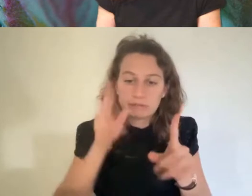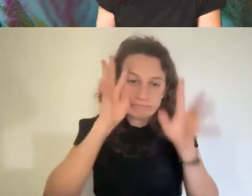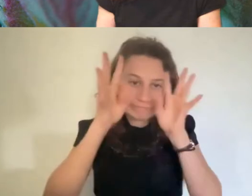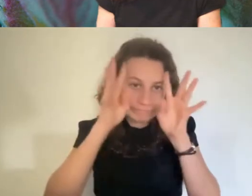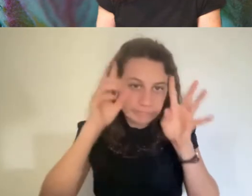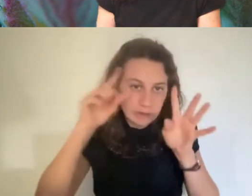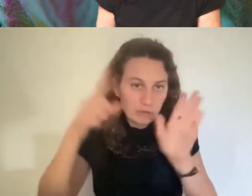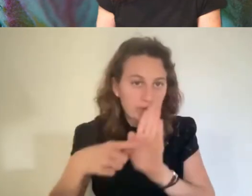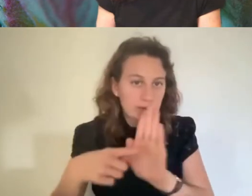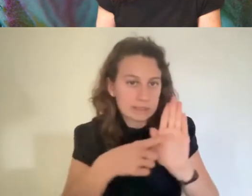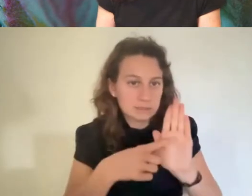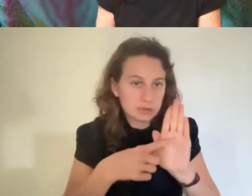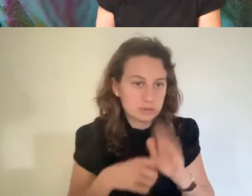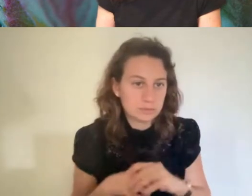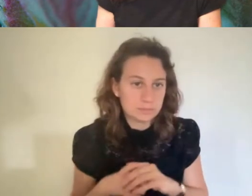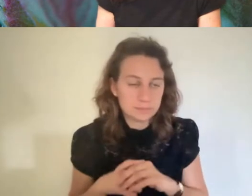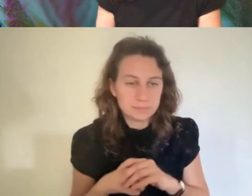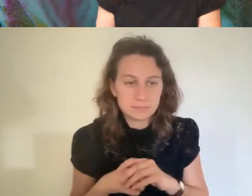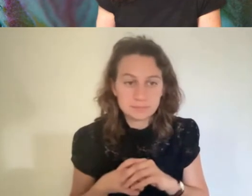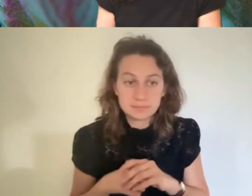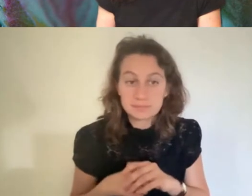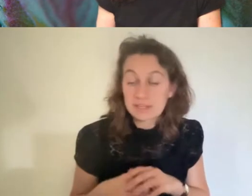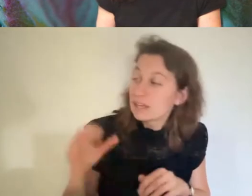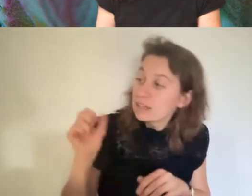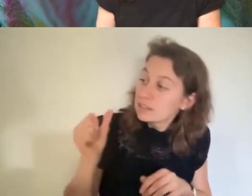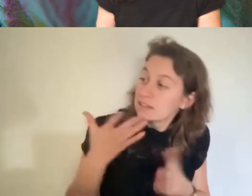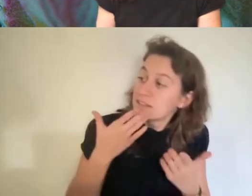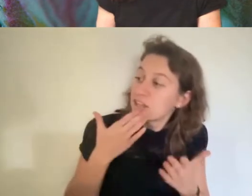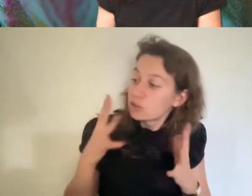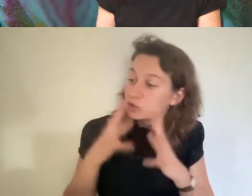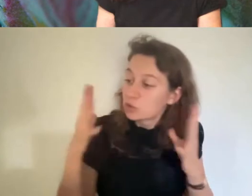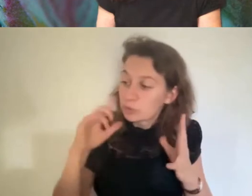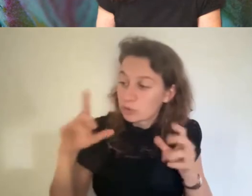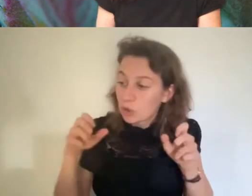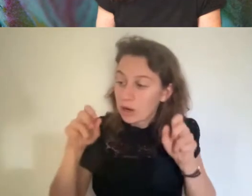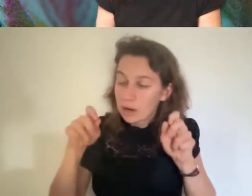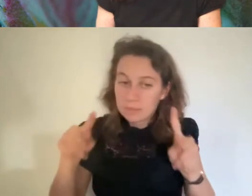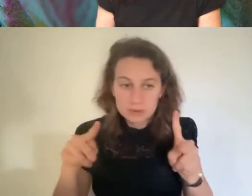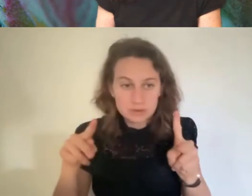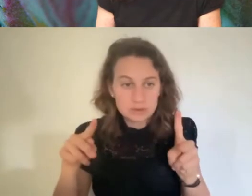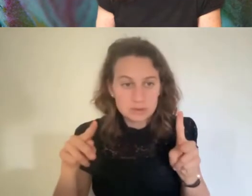exhibition? Yeah, well, thanks for the opportunity to